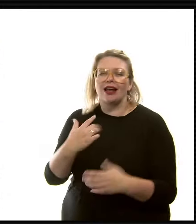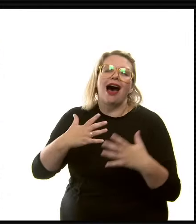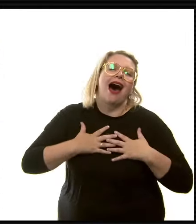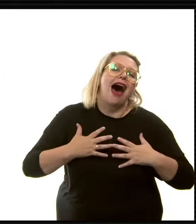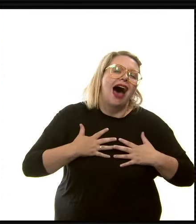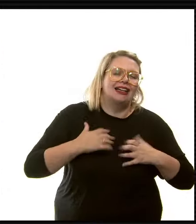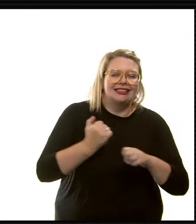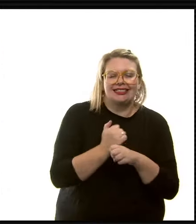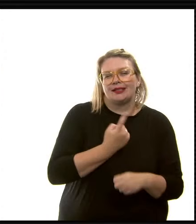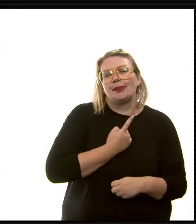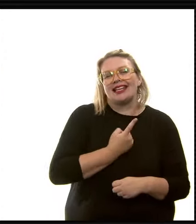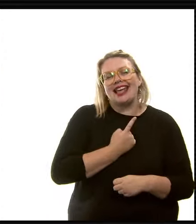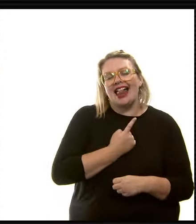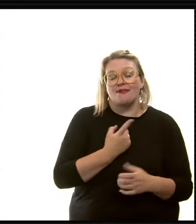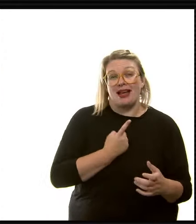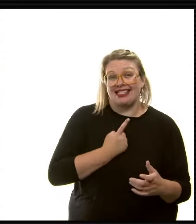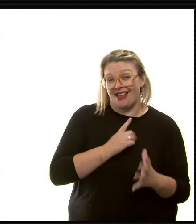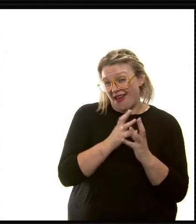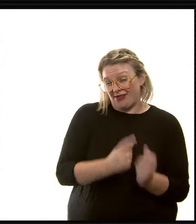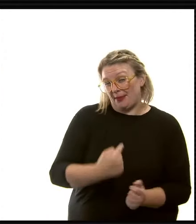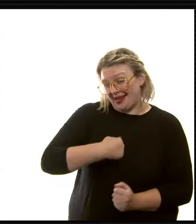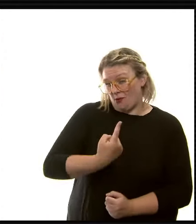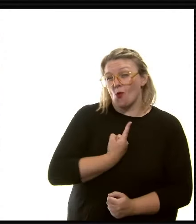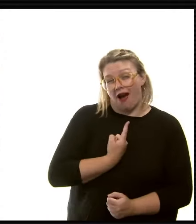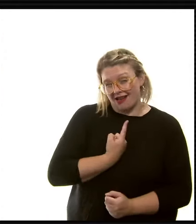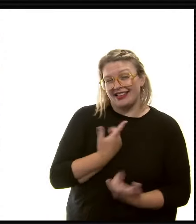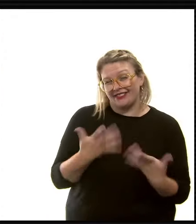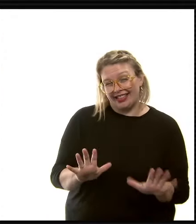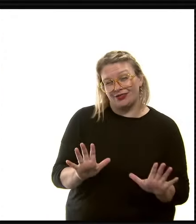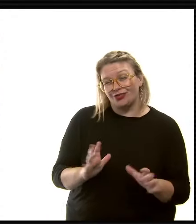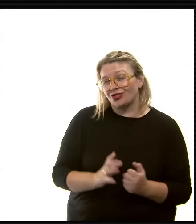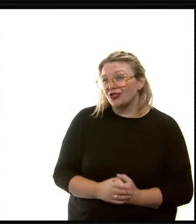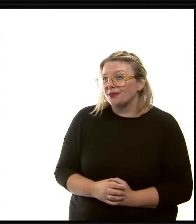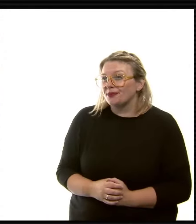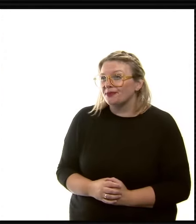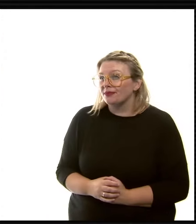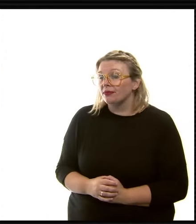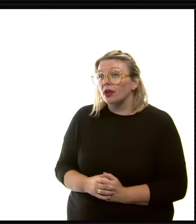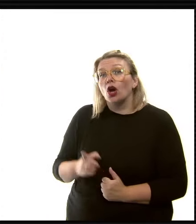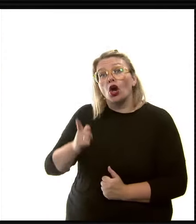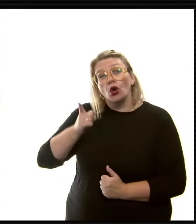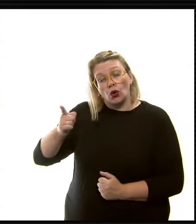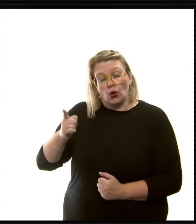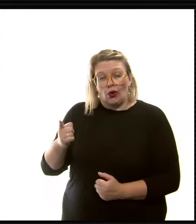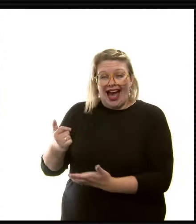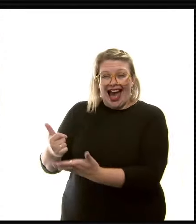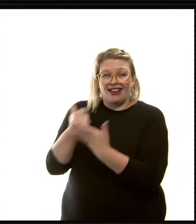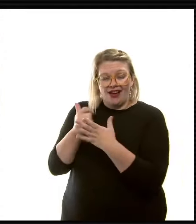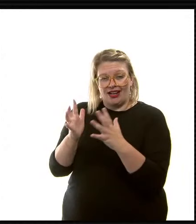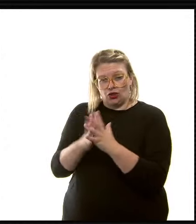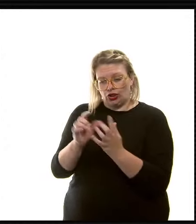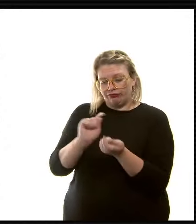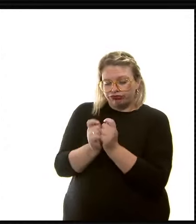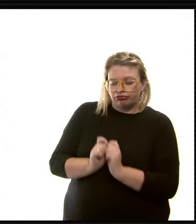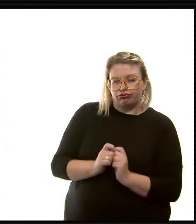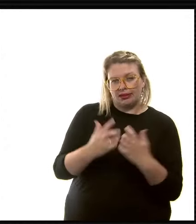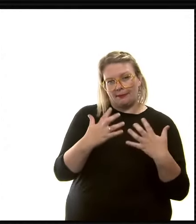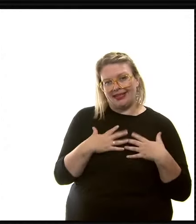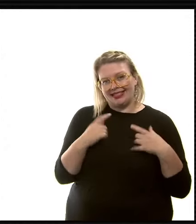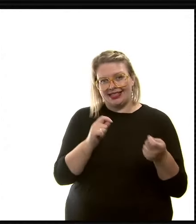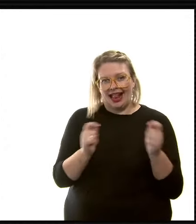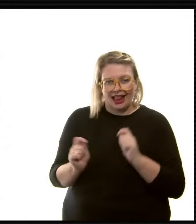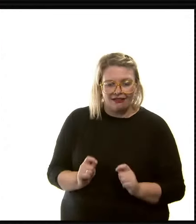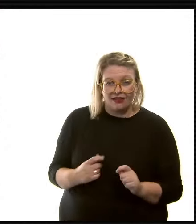together when I built this myself just before. And we've been following your advice to personalize. For example, I decided to build a